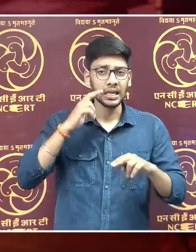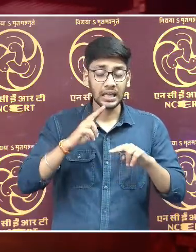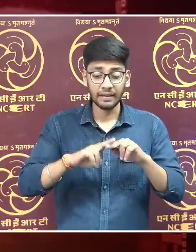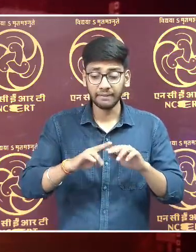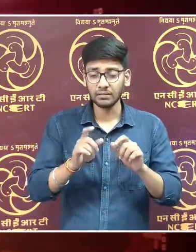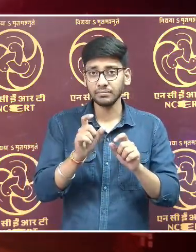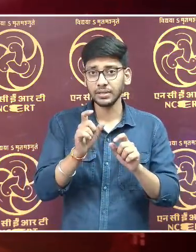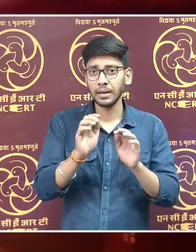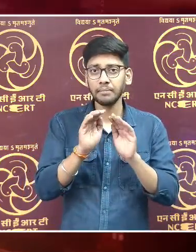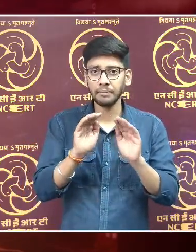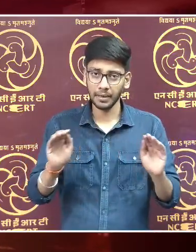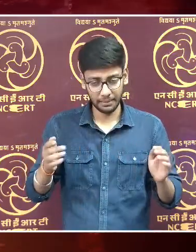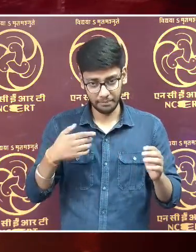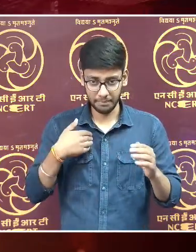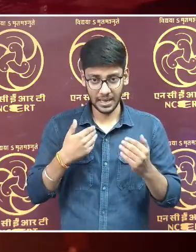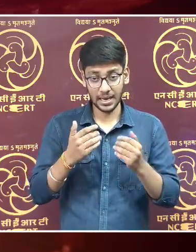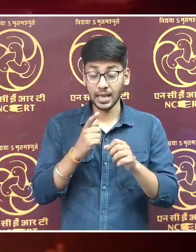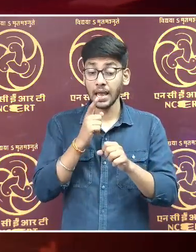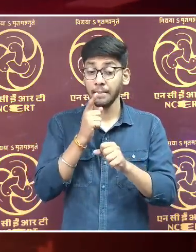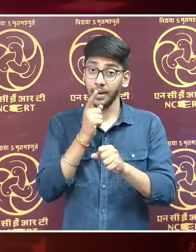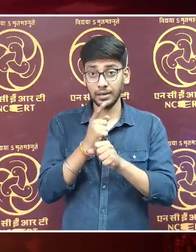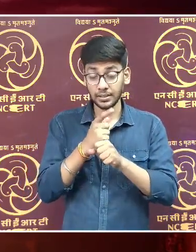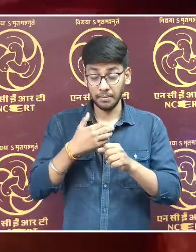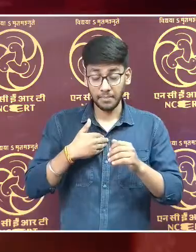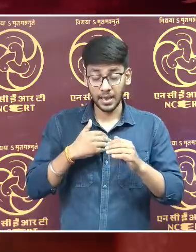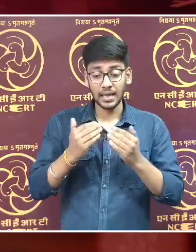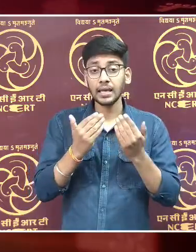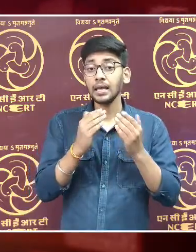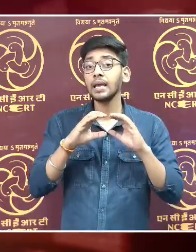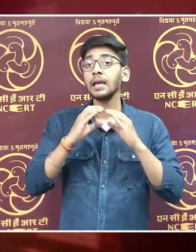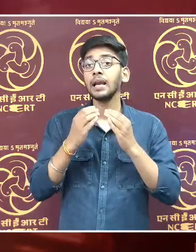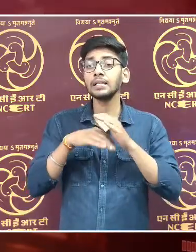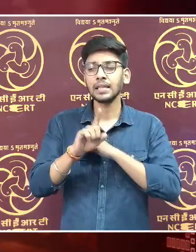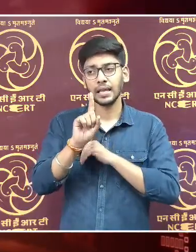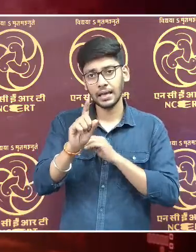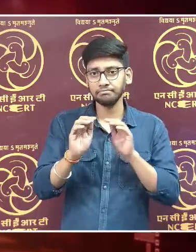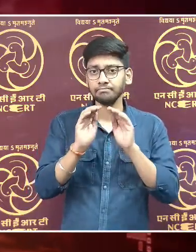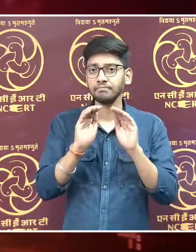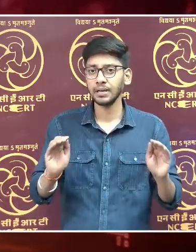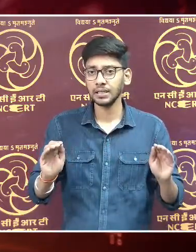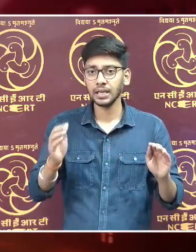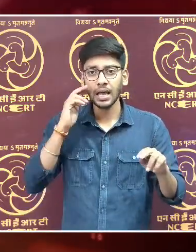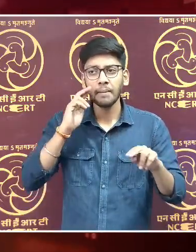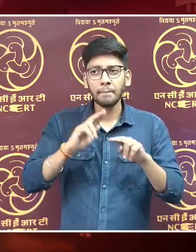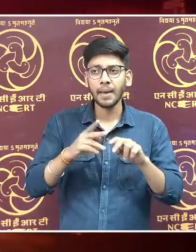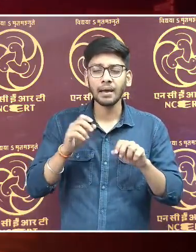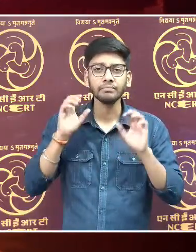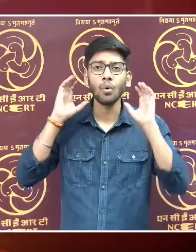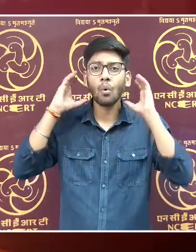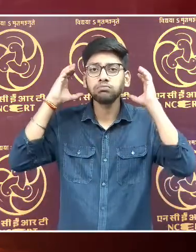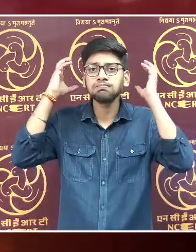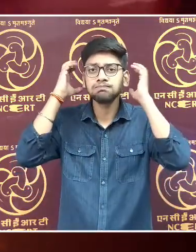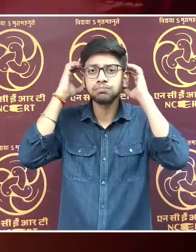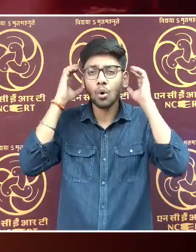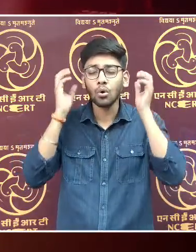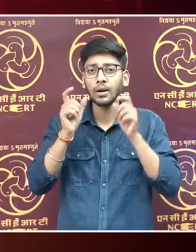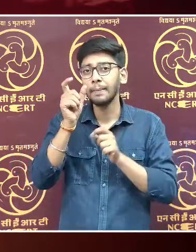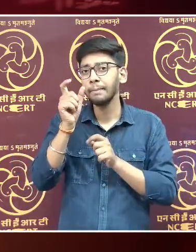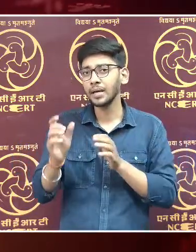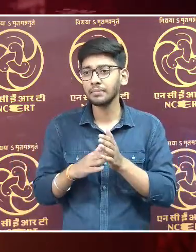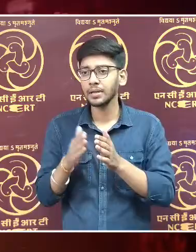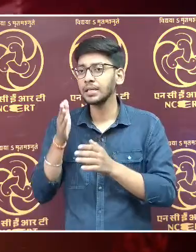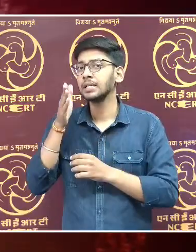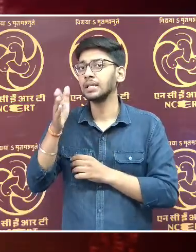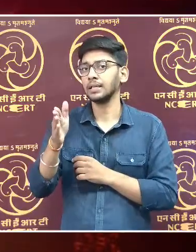is attending my class, or even in my own child at home, that I should go to the audiologist? What are